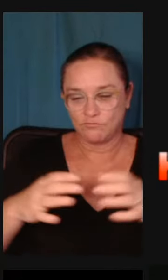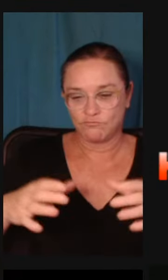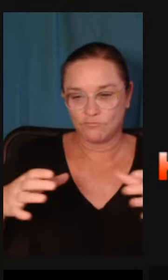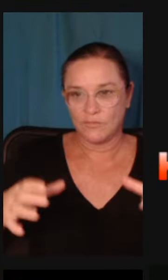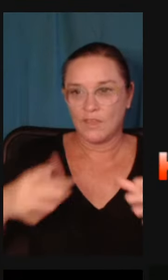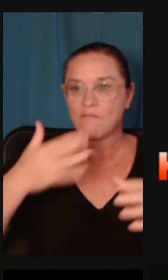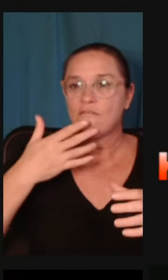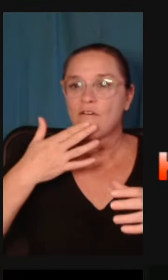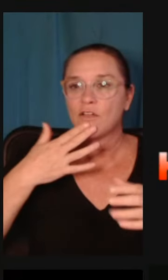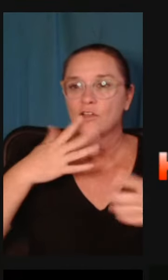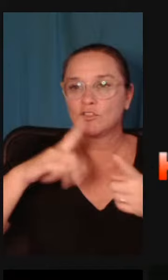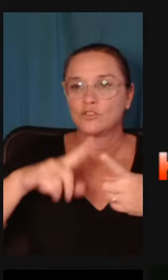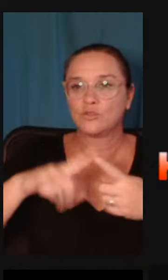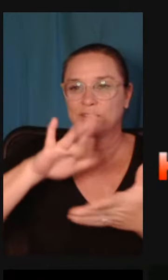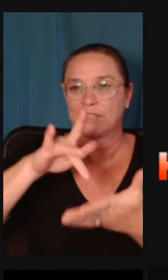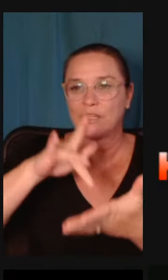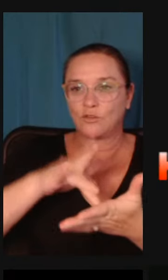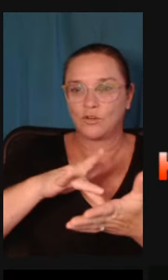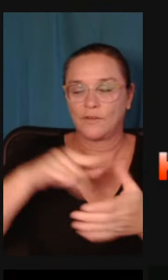center of the crater here.